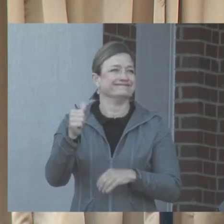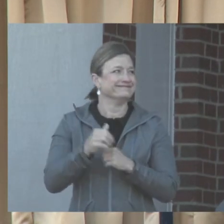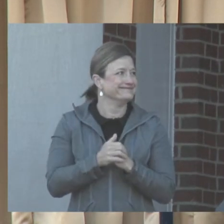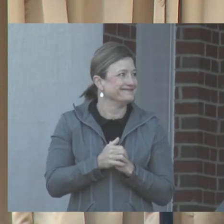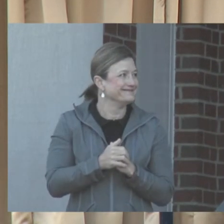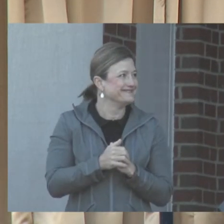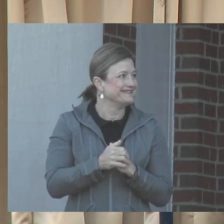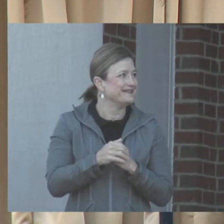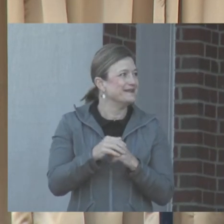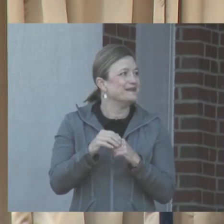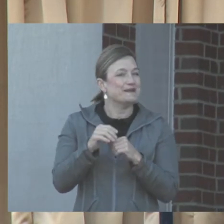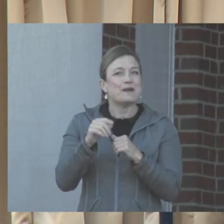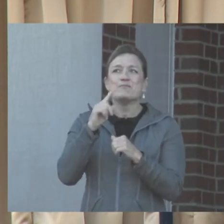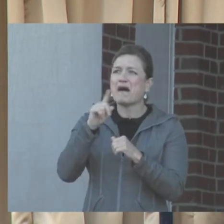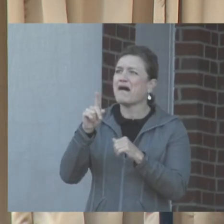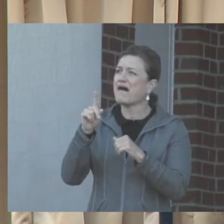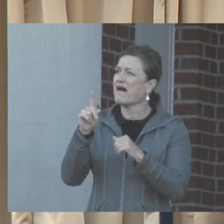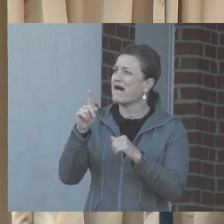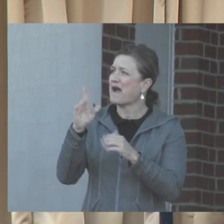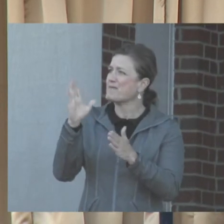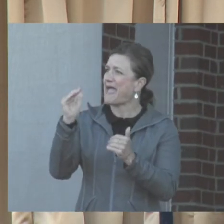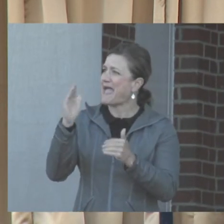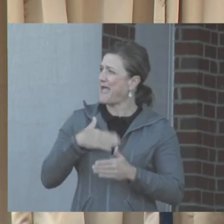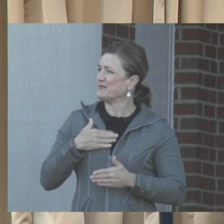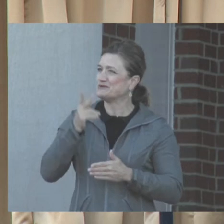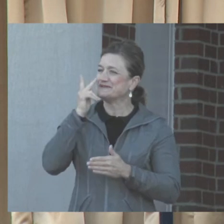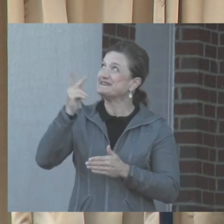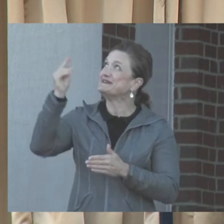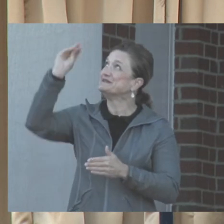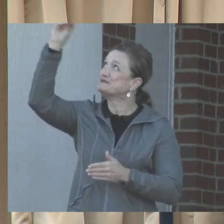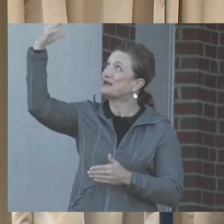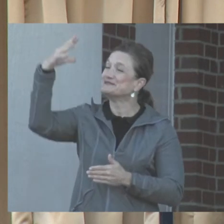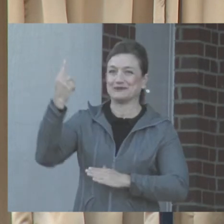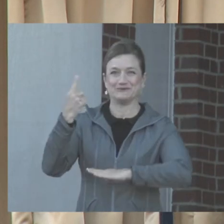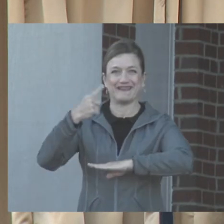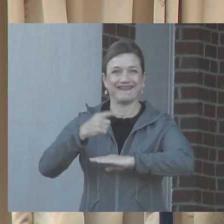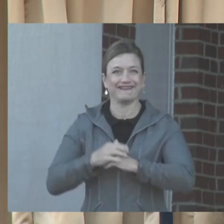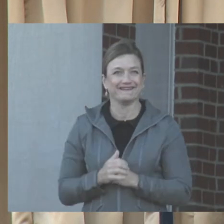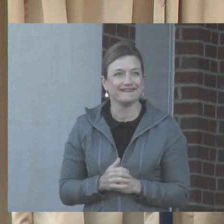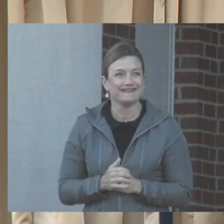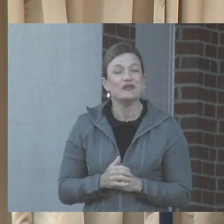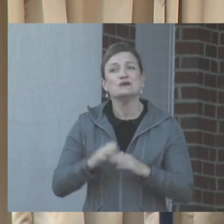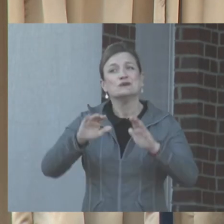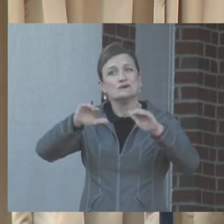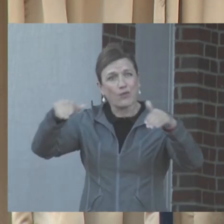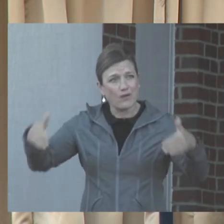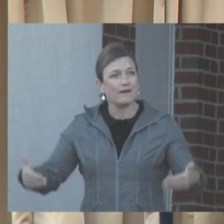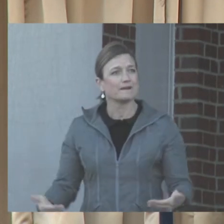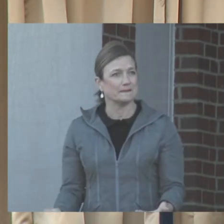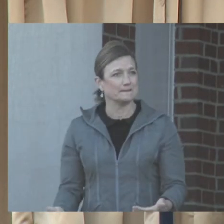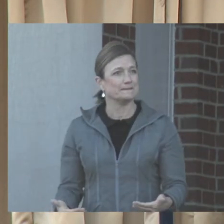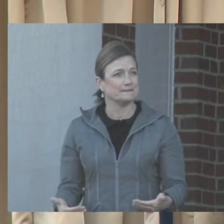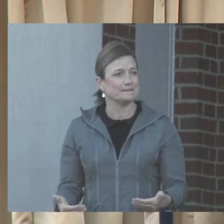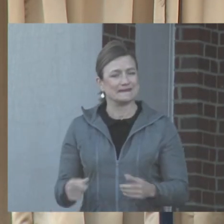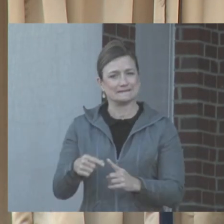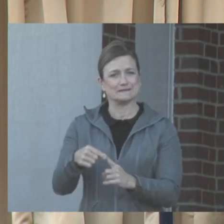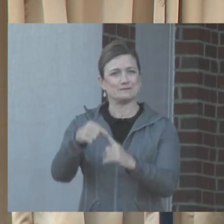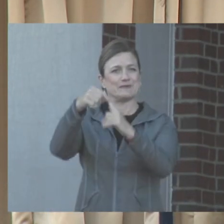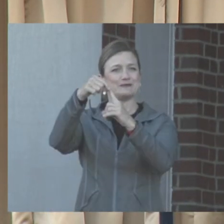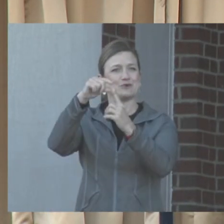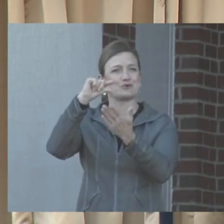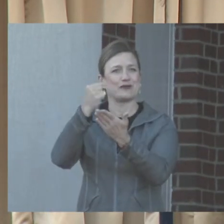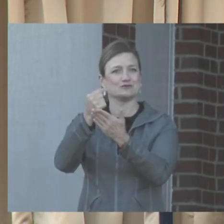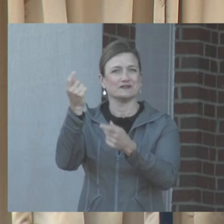but we just had to bring you some sunshine today. So I want to welcome you to this special